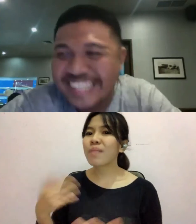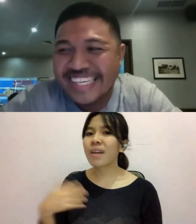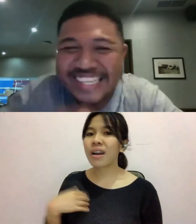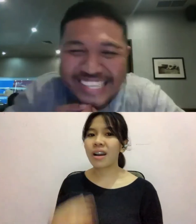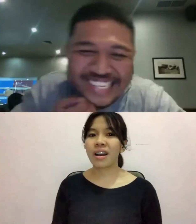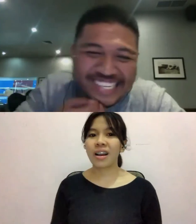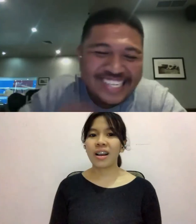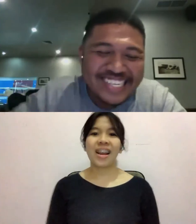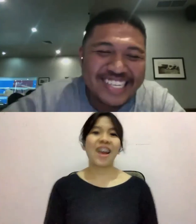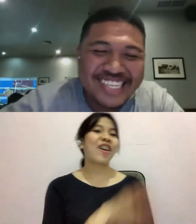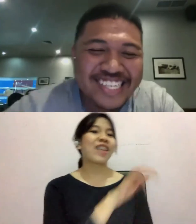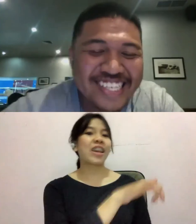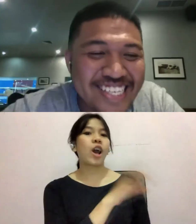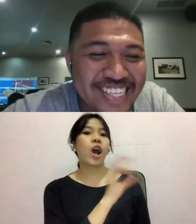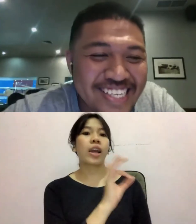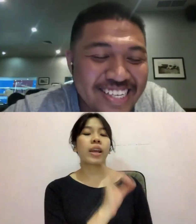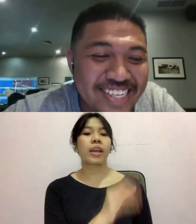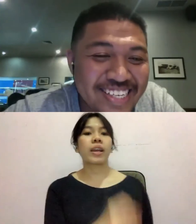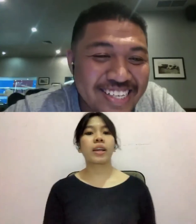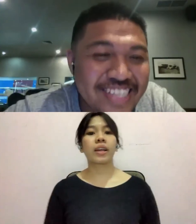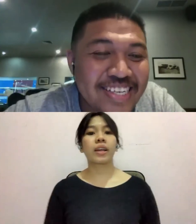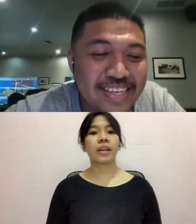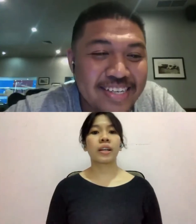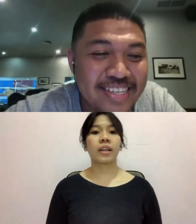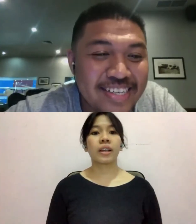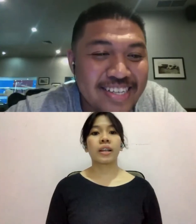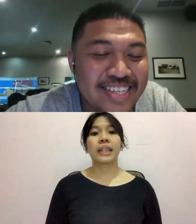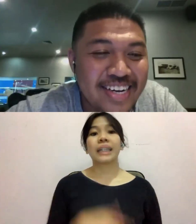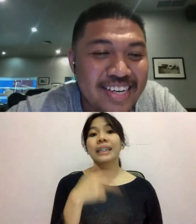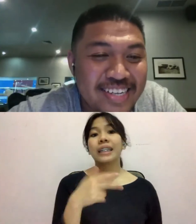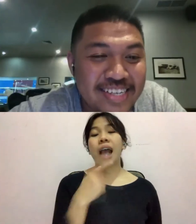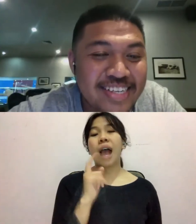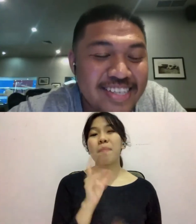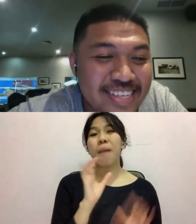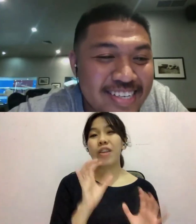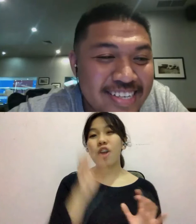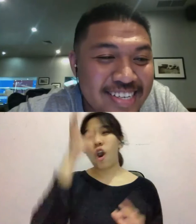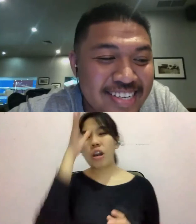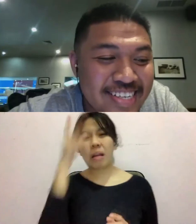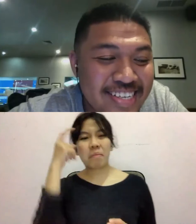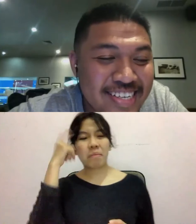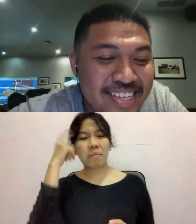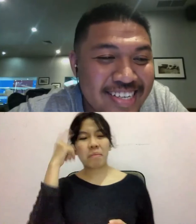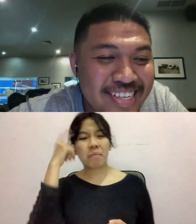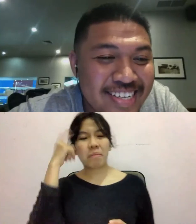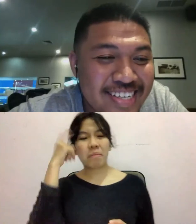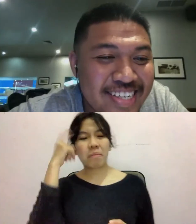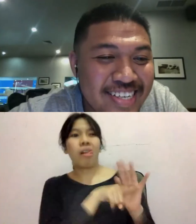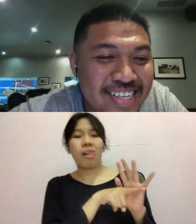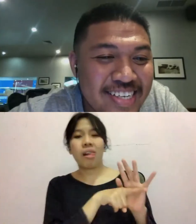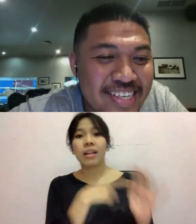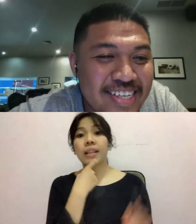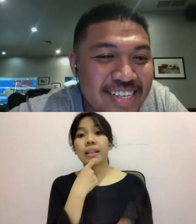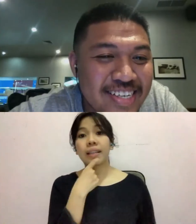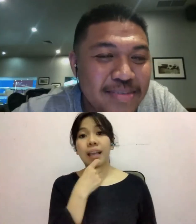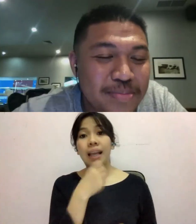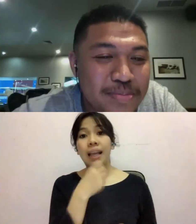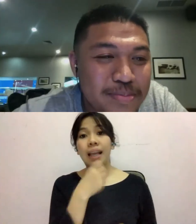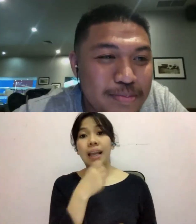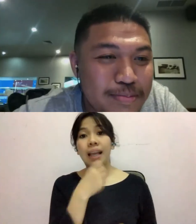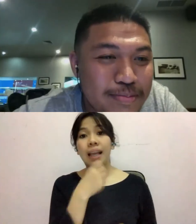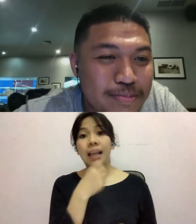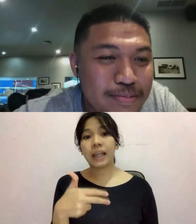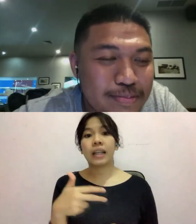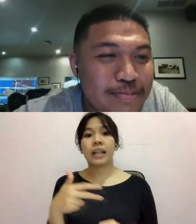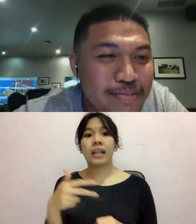okay. So there's a gender stereotype has a strong connection to how we